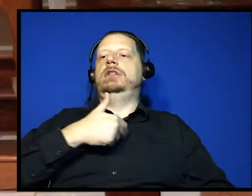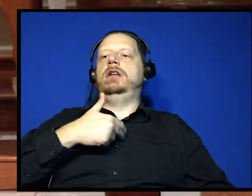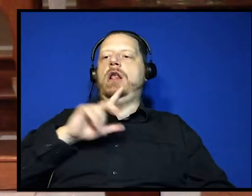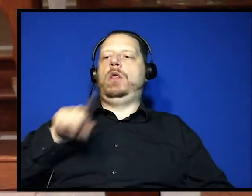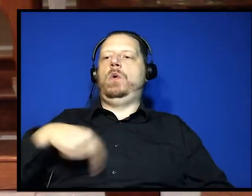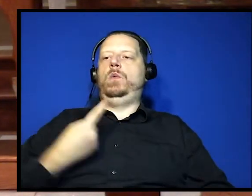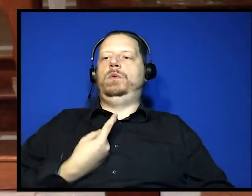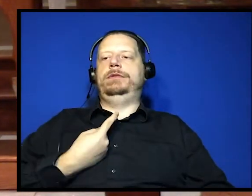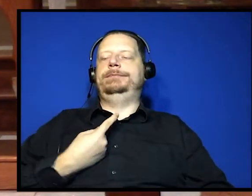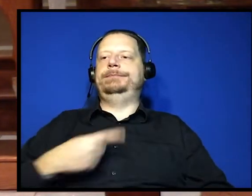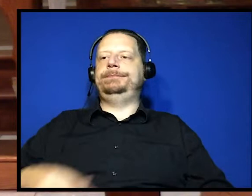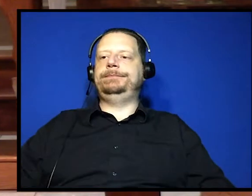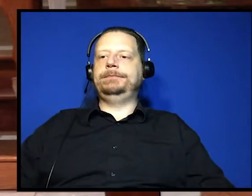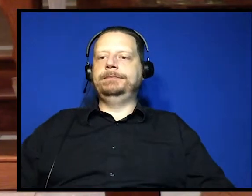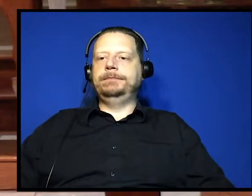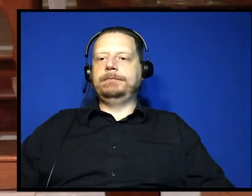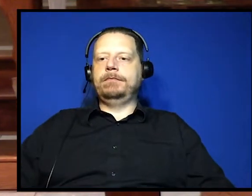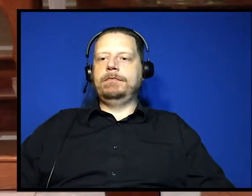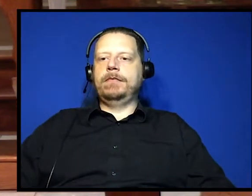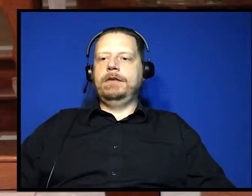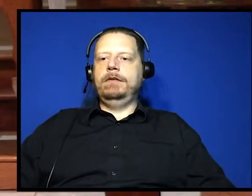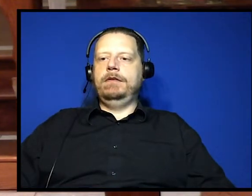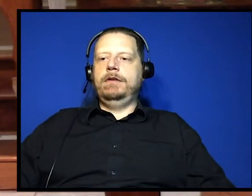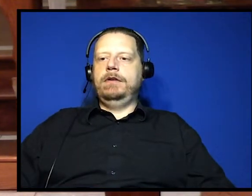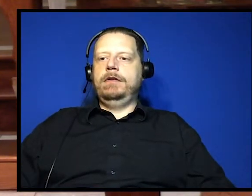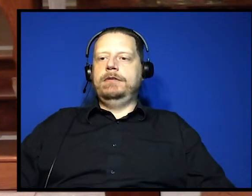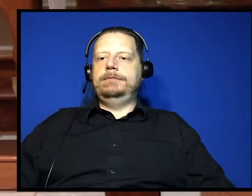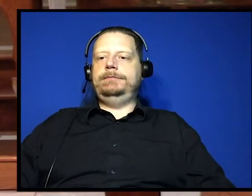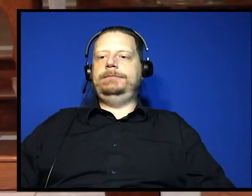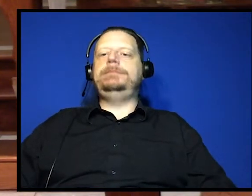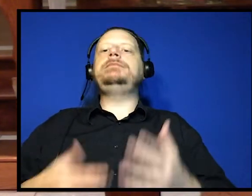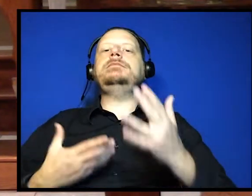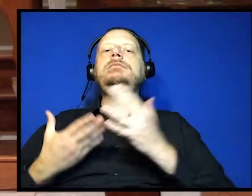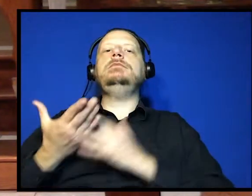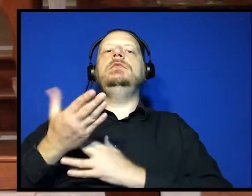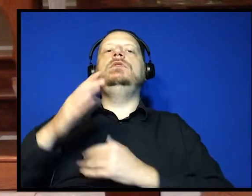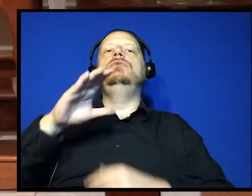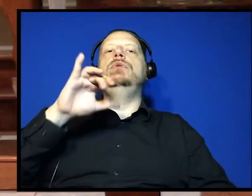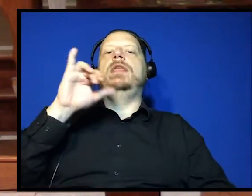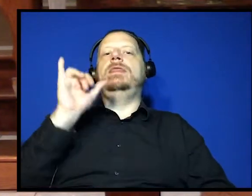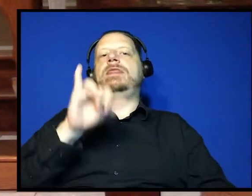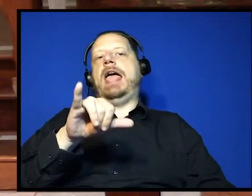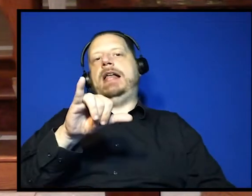alone. So it was through this